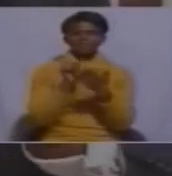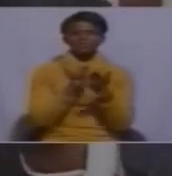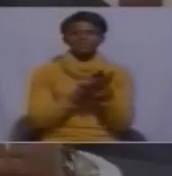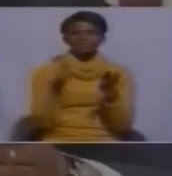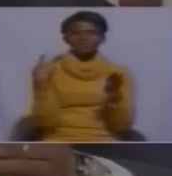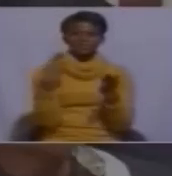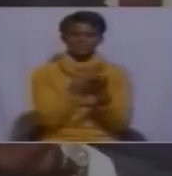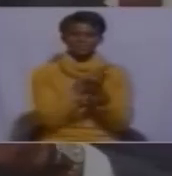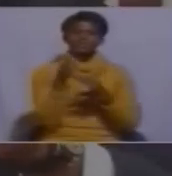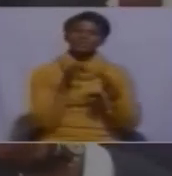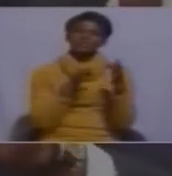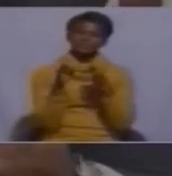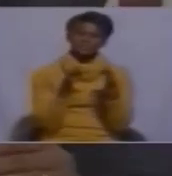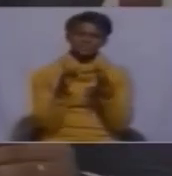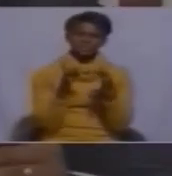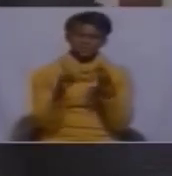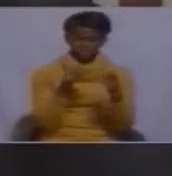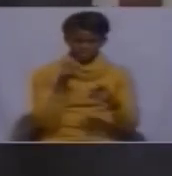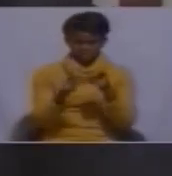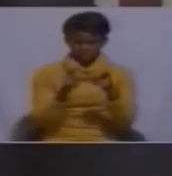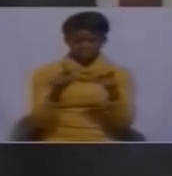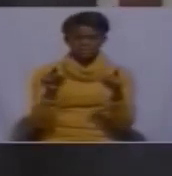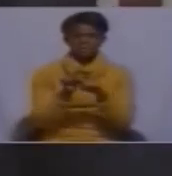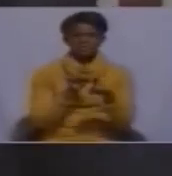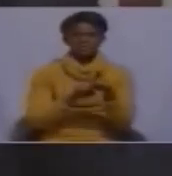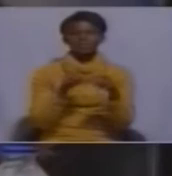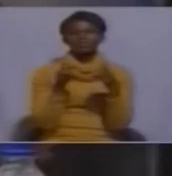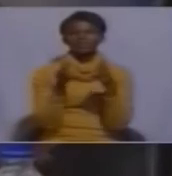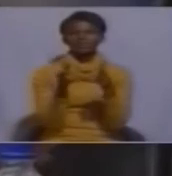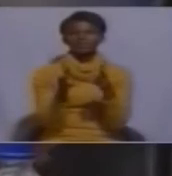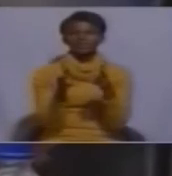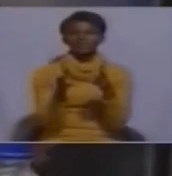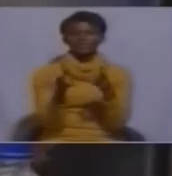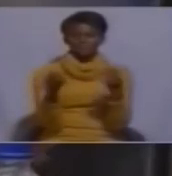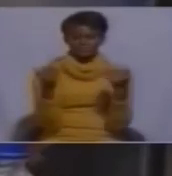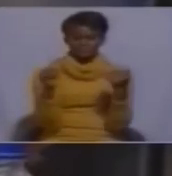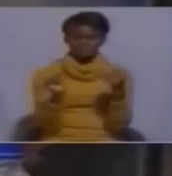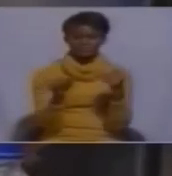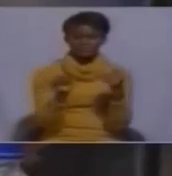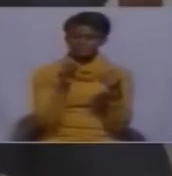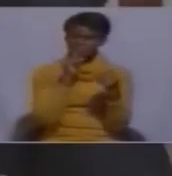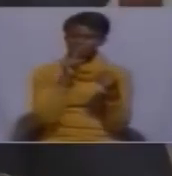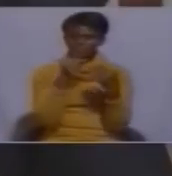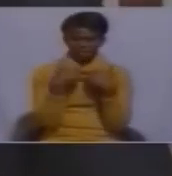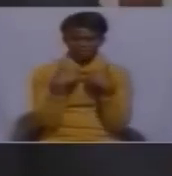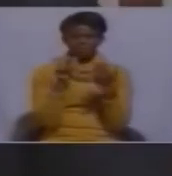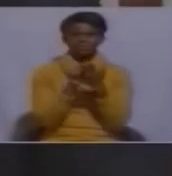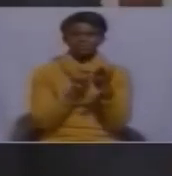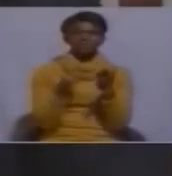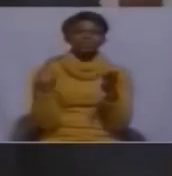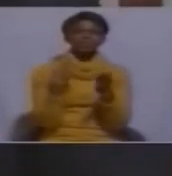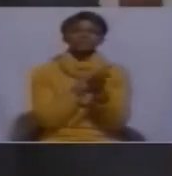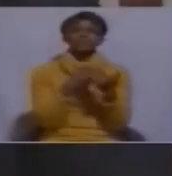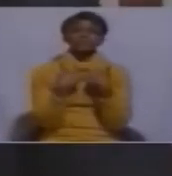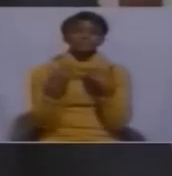will state the processes and the procedures. So effectively, if there is no act of parliament, it means that we will